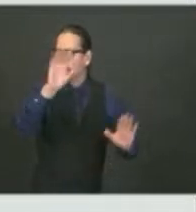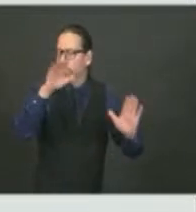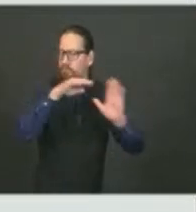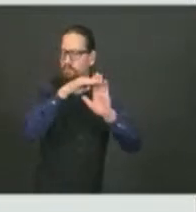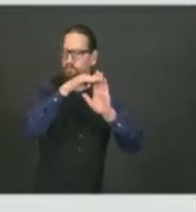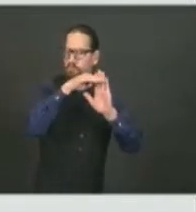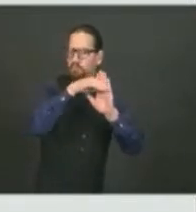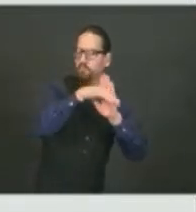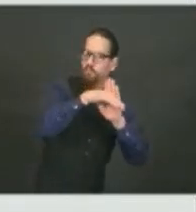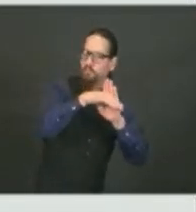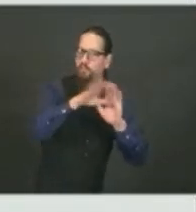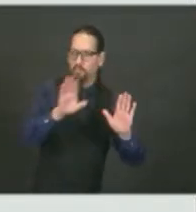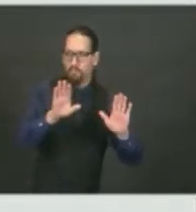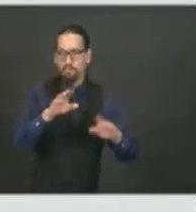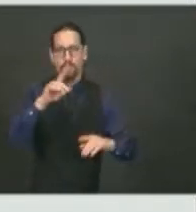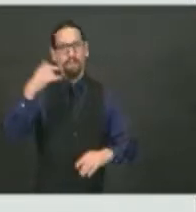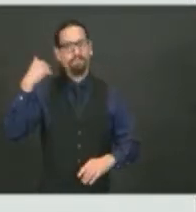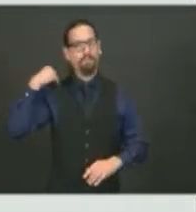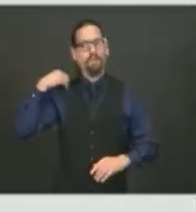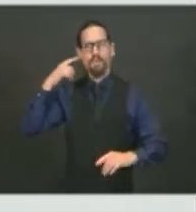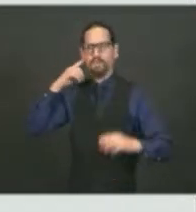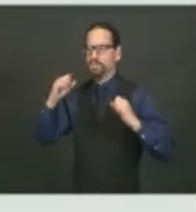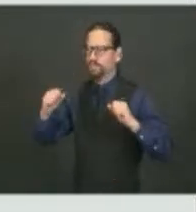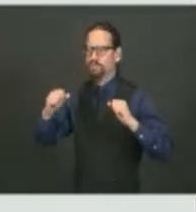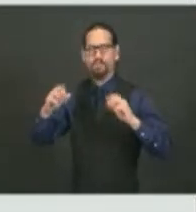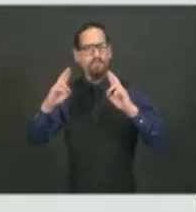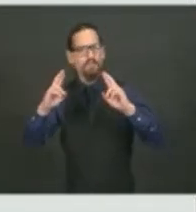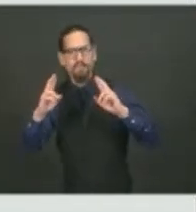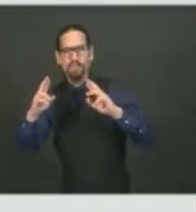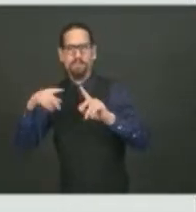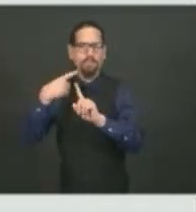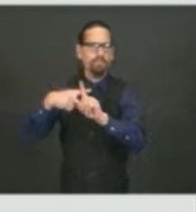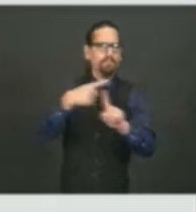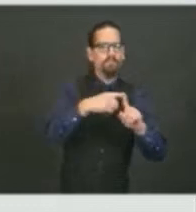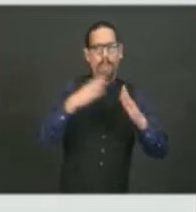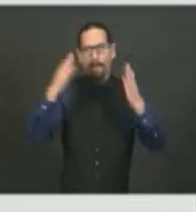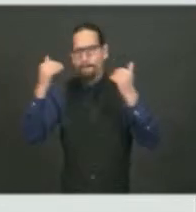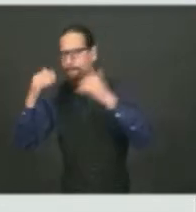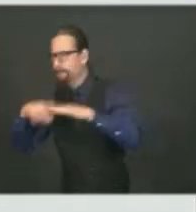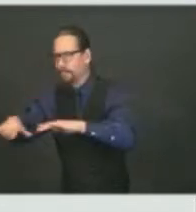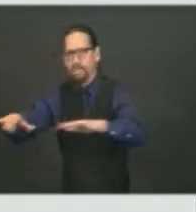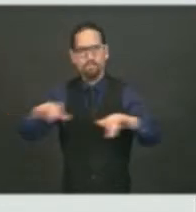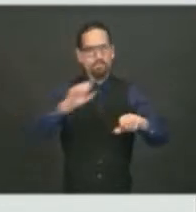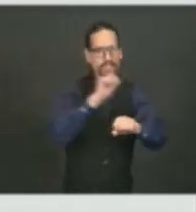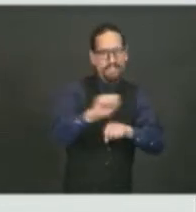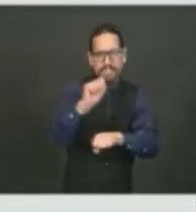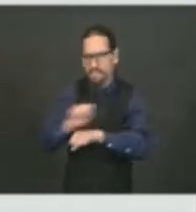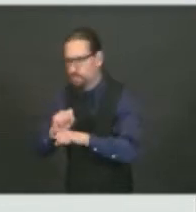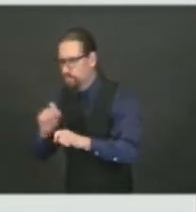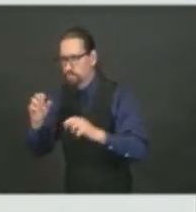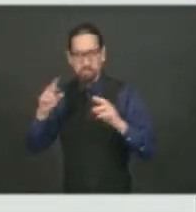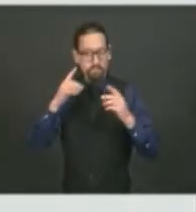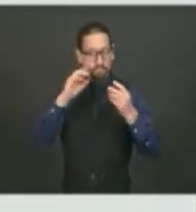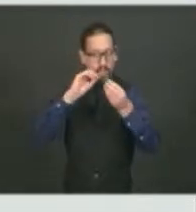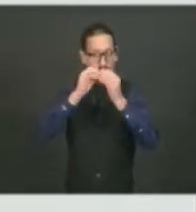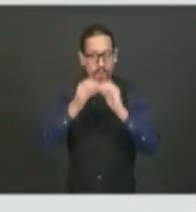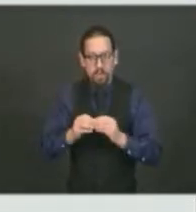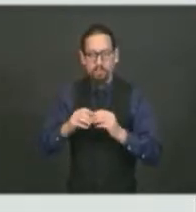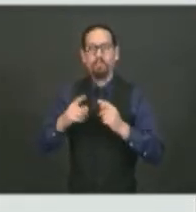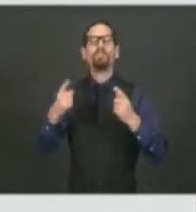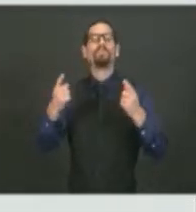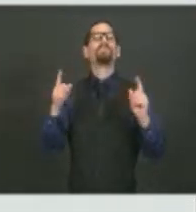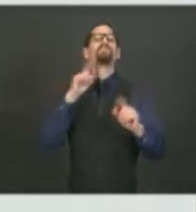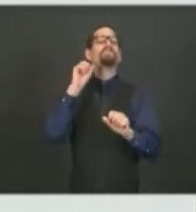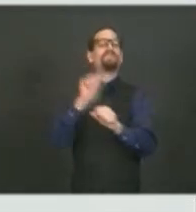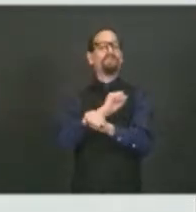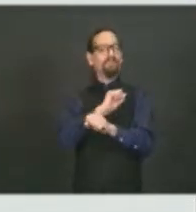point. Today, I'm relieved and pleased that the decline has continued.